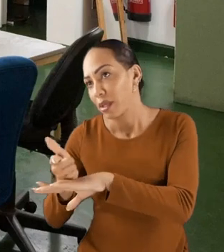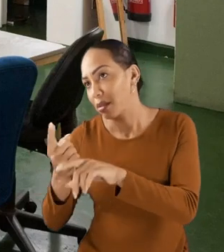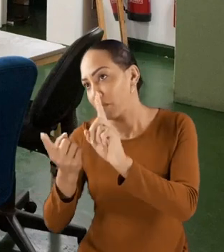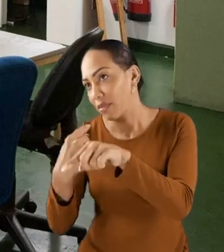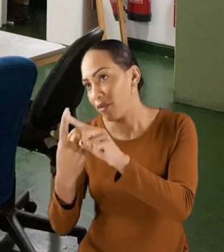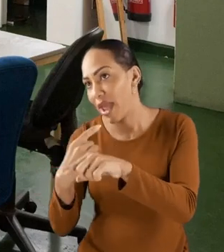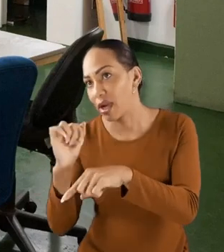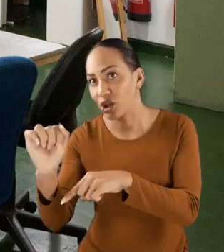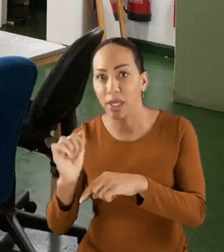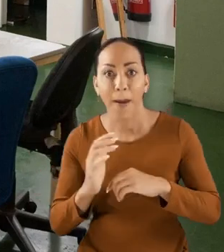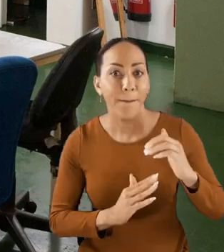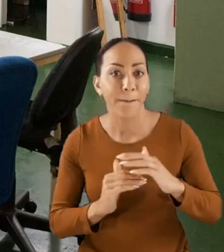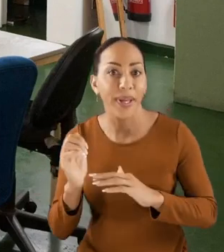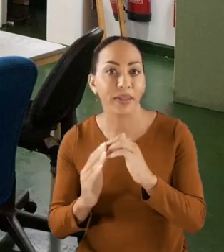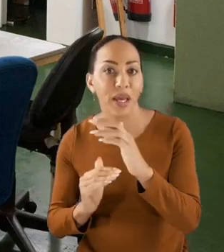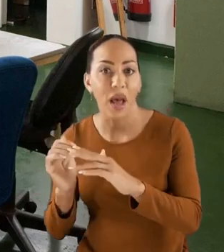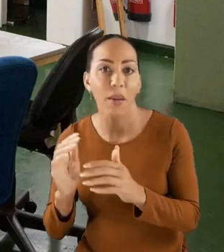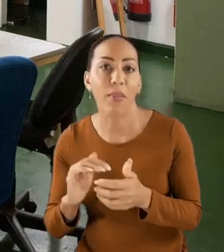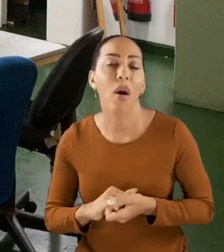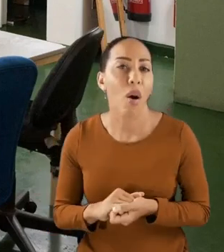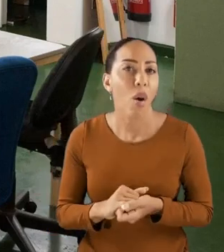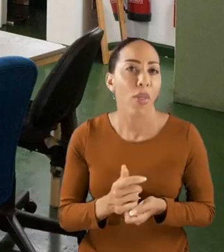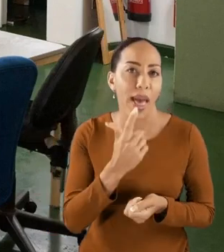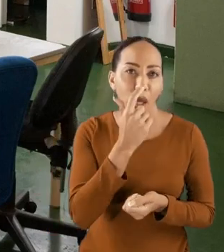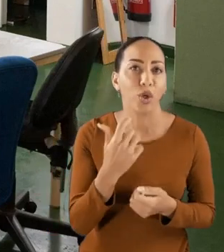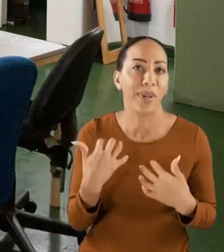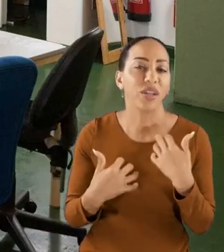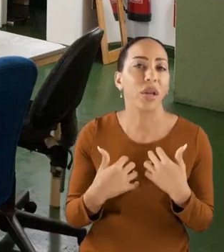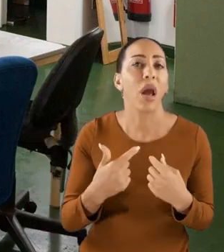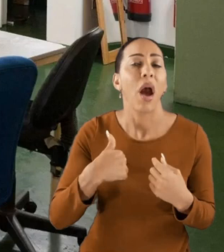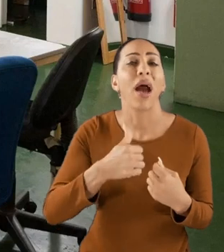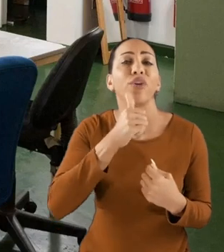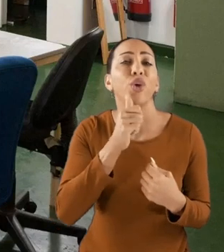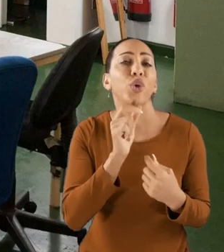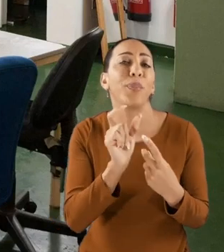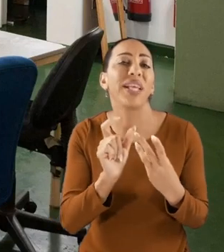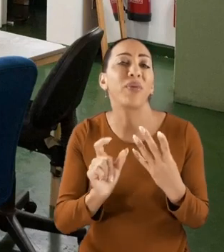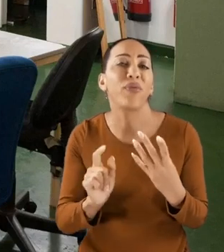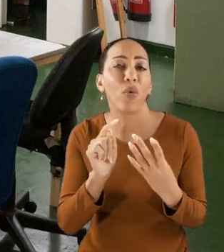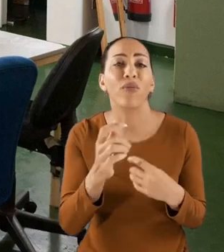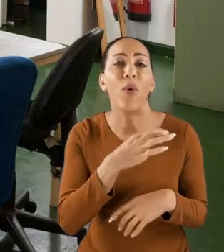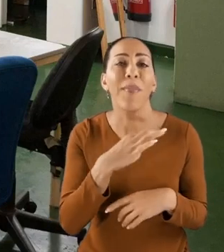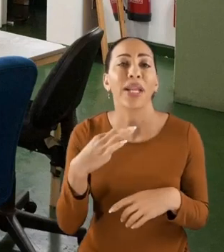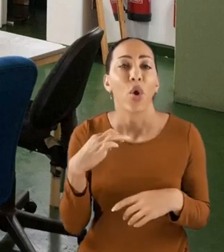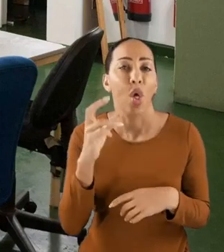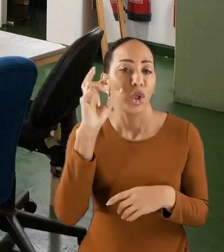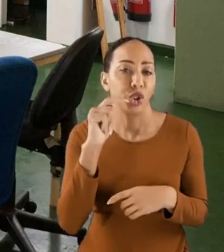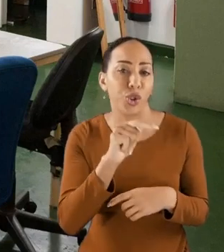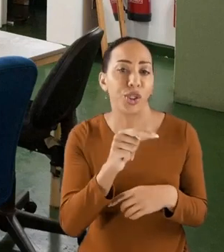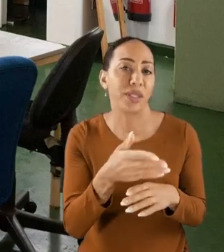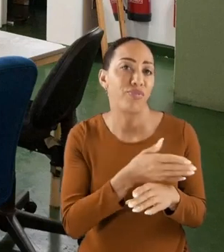snowball, really. That could be really interesting. I've used bits from it for medical student education